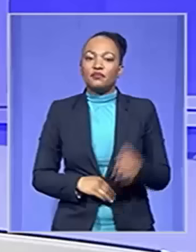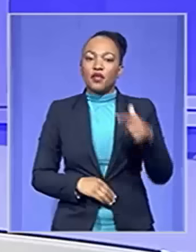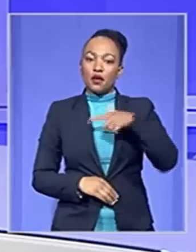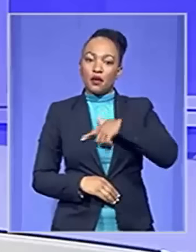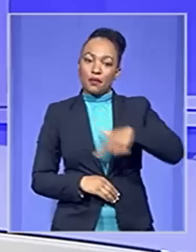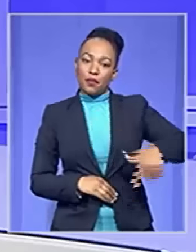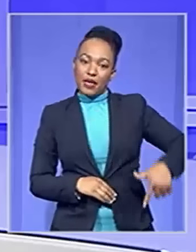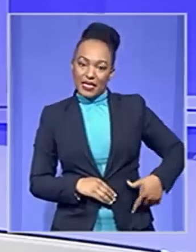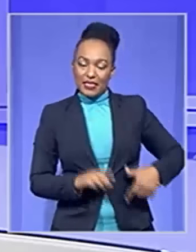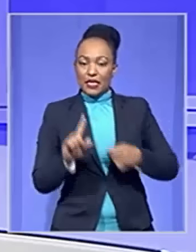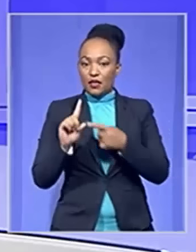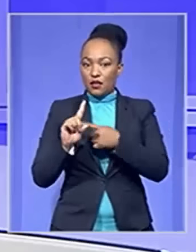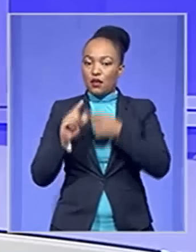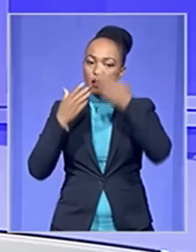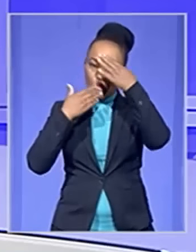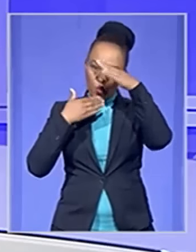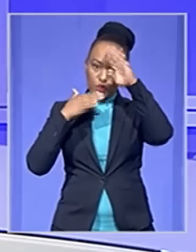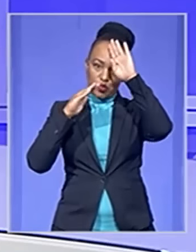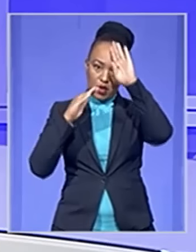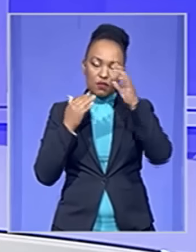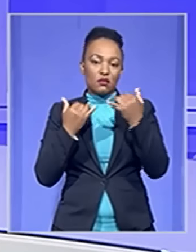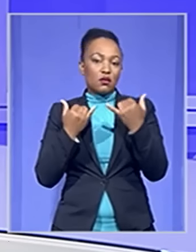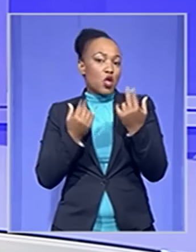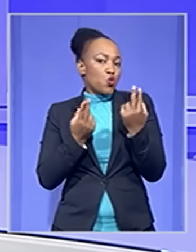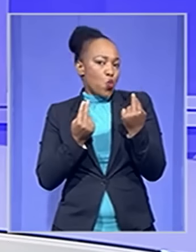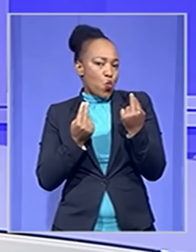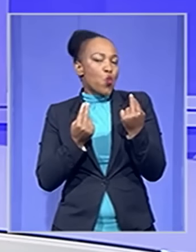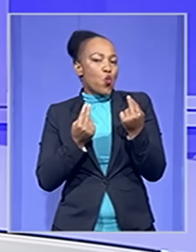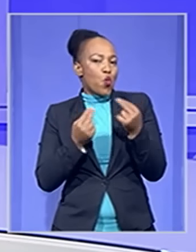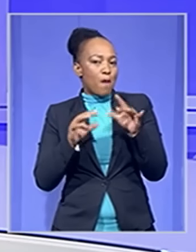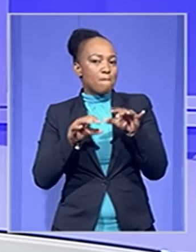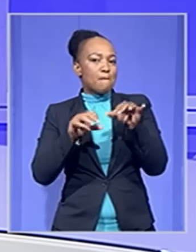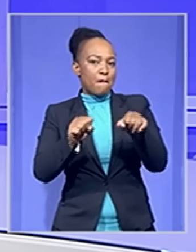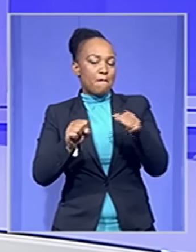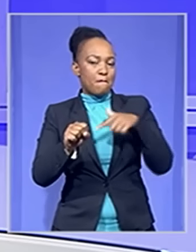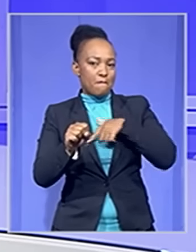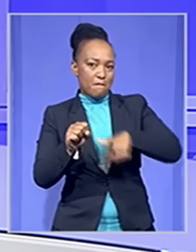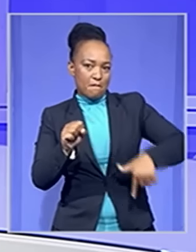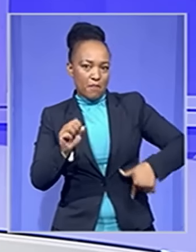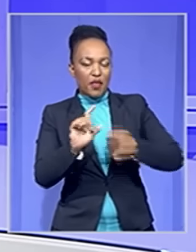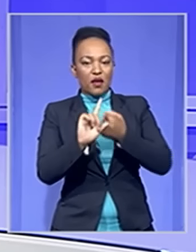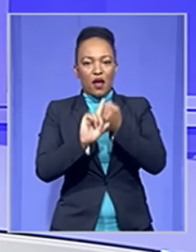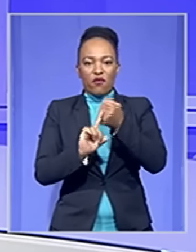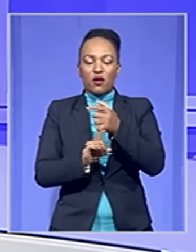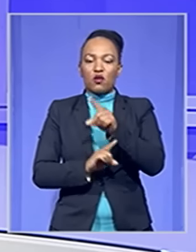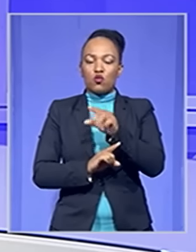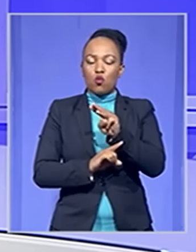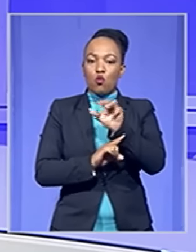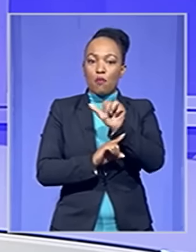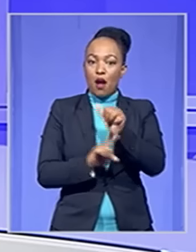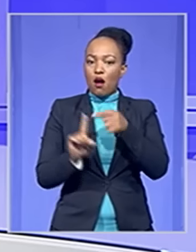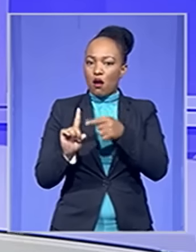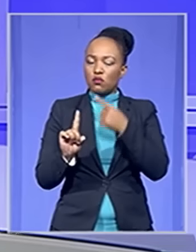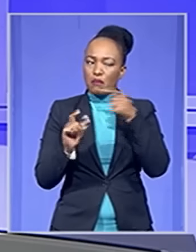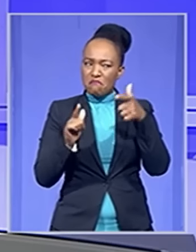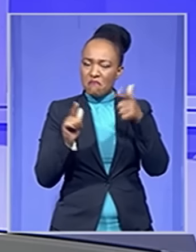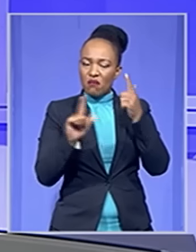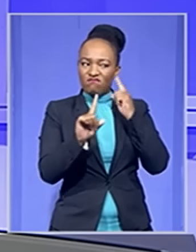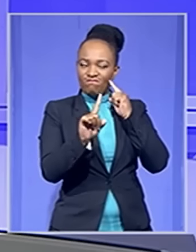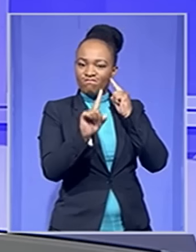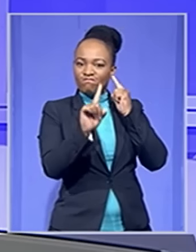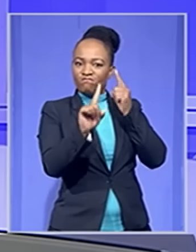Mopresidente wa Botswana yo o tswang go se kokomala mo advocata Dumaboko a re maitlhomo magolo a gagwe ke go tokafatsa ikonomi ya naga ya Botswana